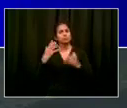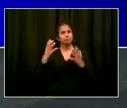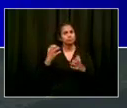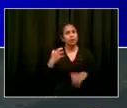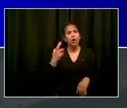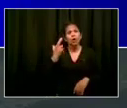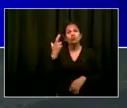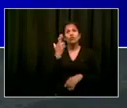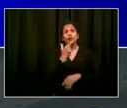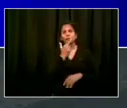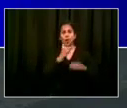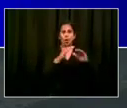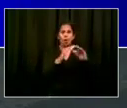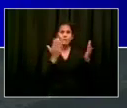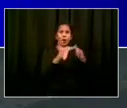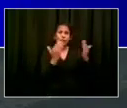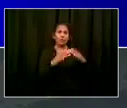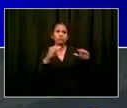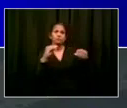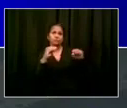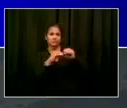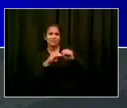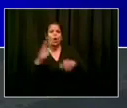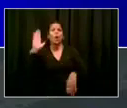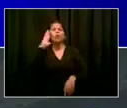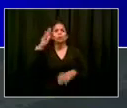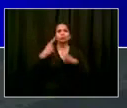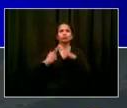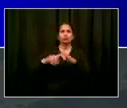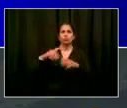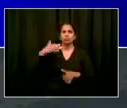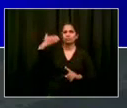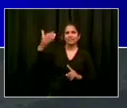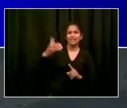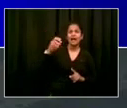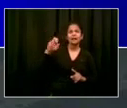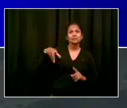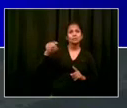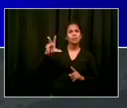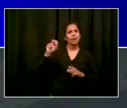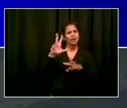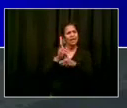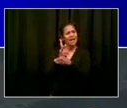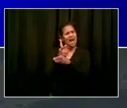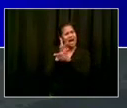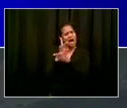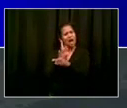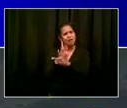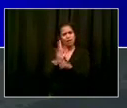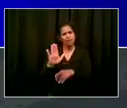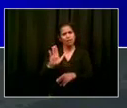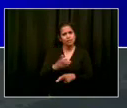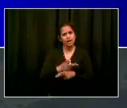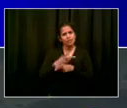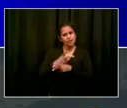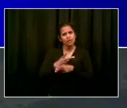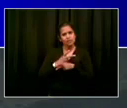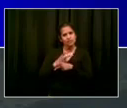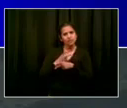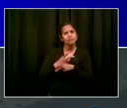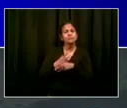very careful, and our health team will certainly emphasize this. We're going to be very careful to make sure it's done right.